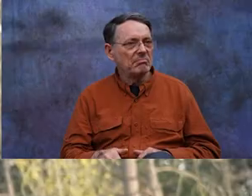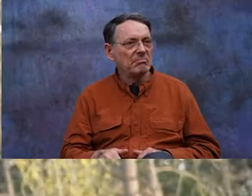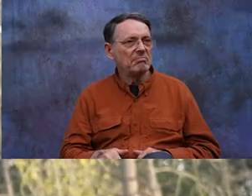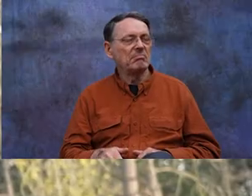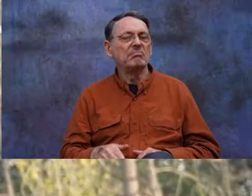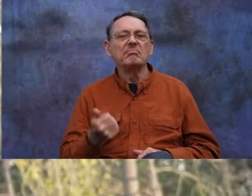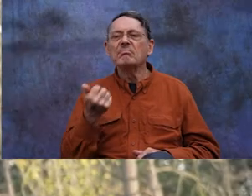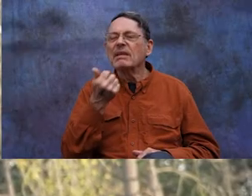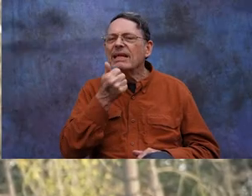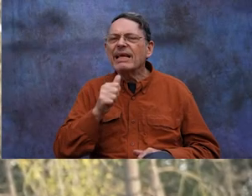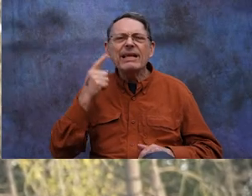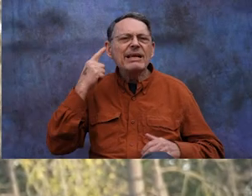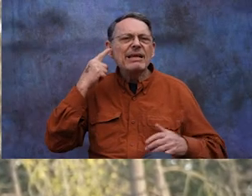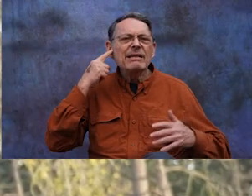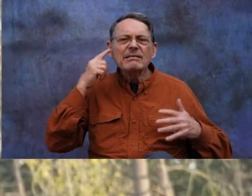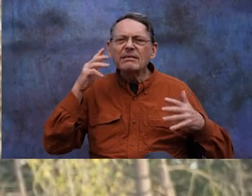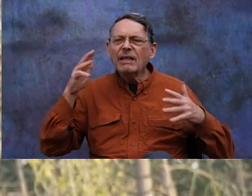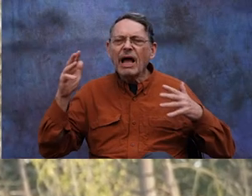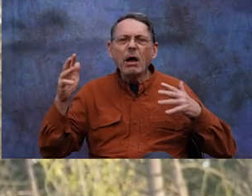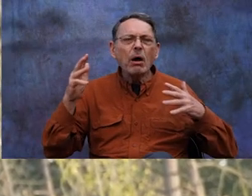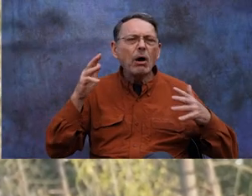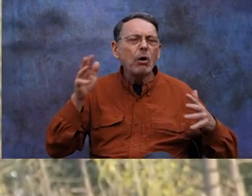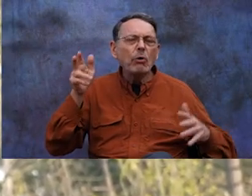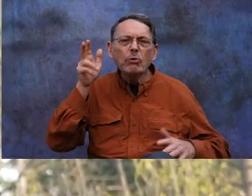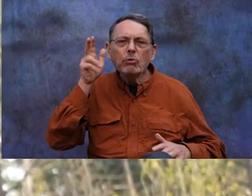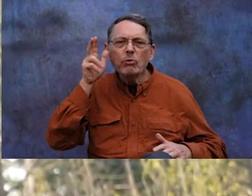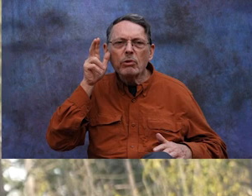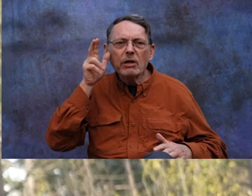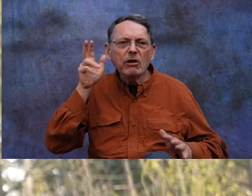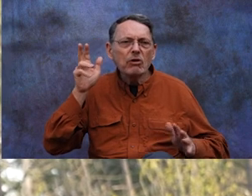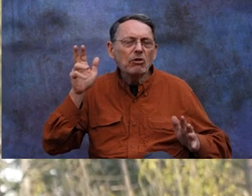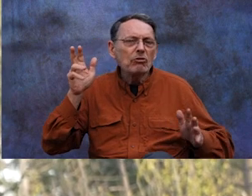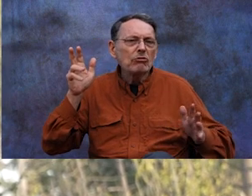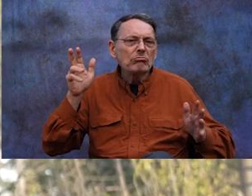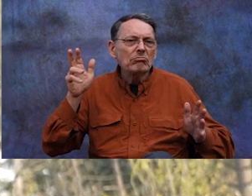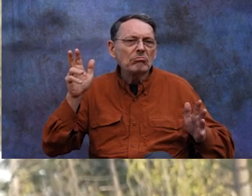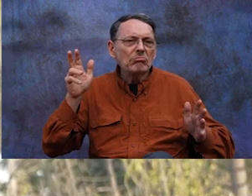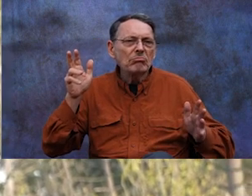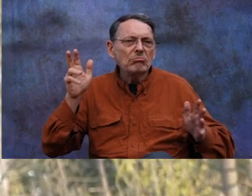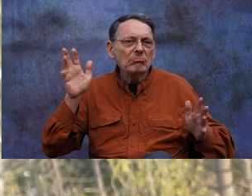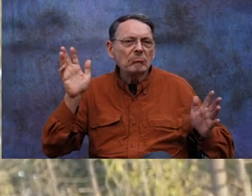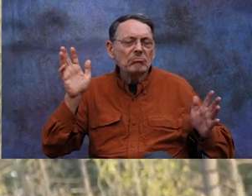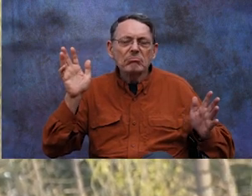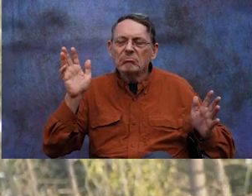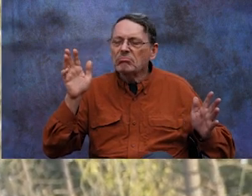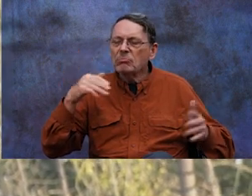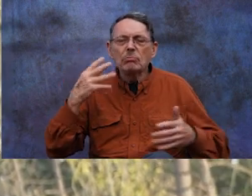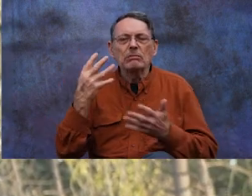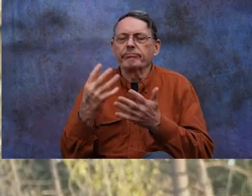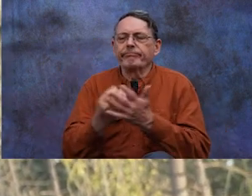Any sound that you hear that is not yours, that you do not wish, let it take you deeper into the